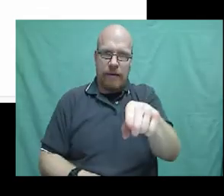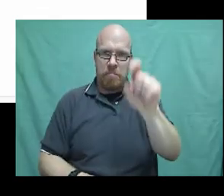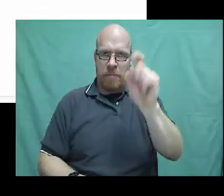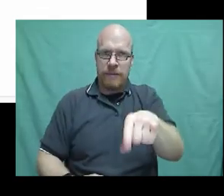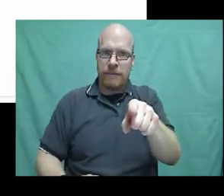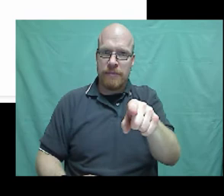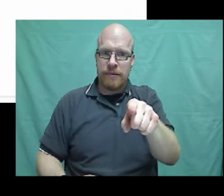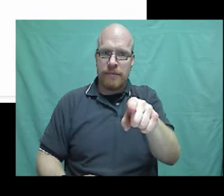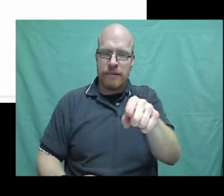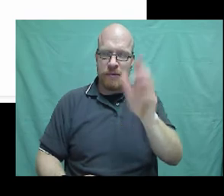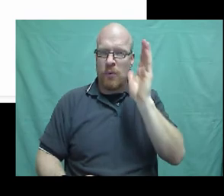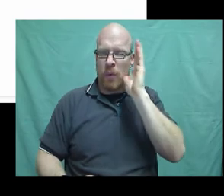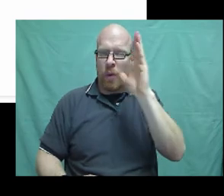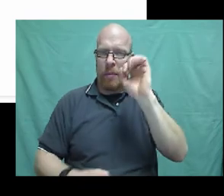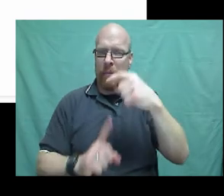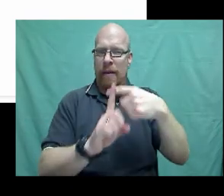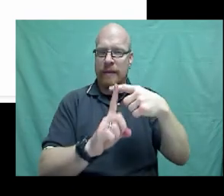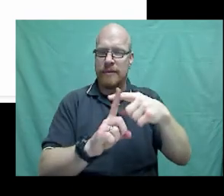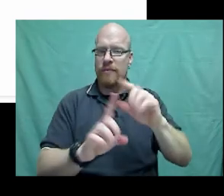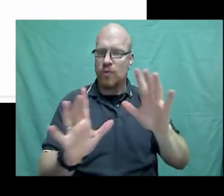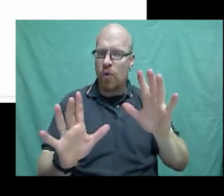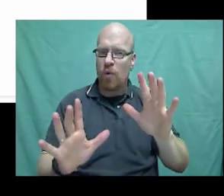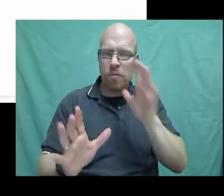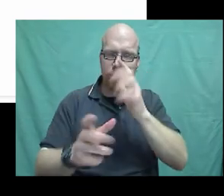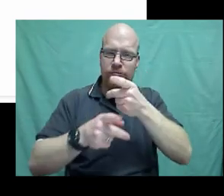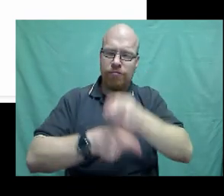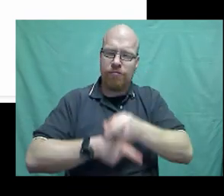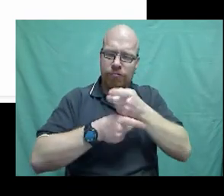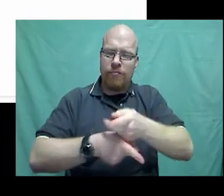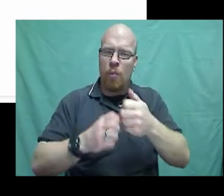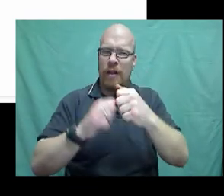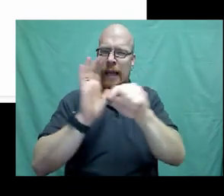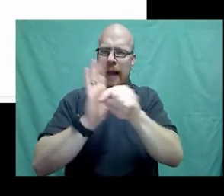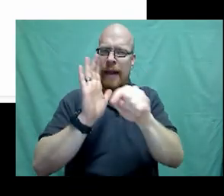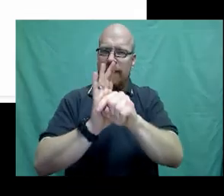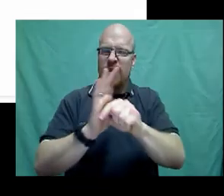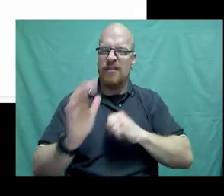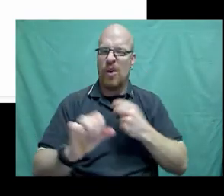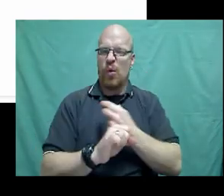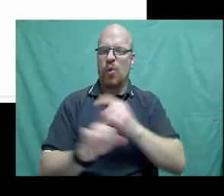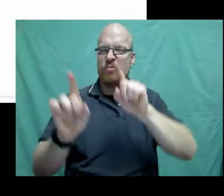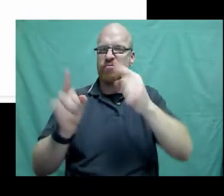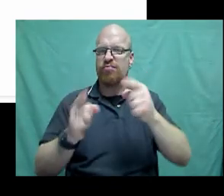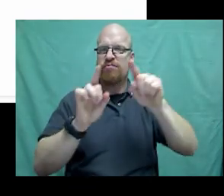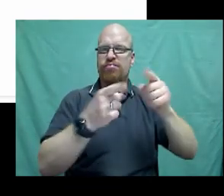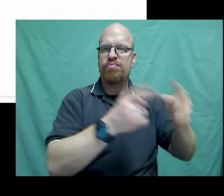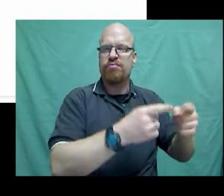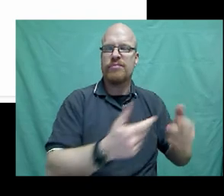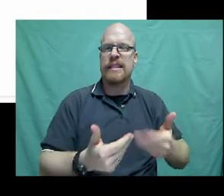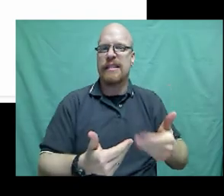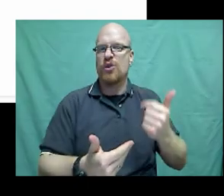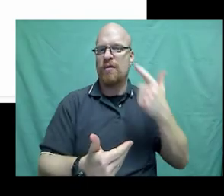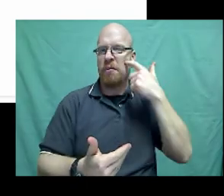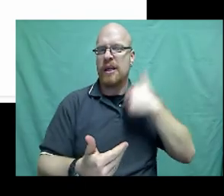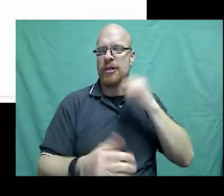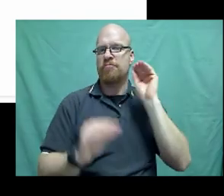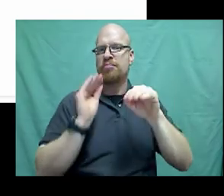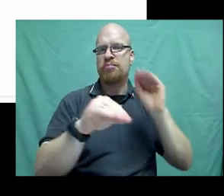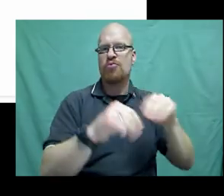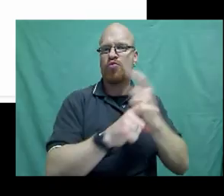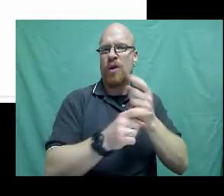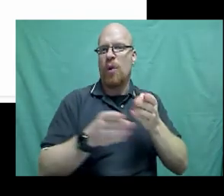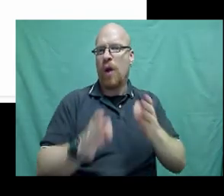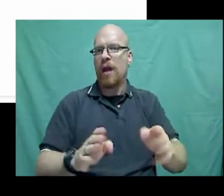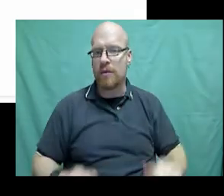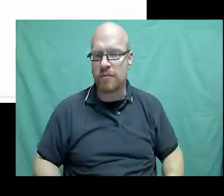And then we have negative 5 squared. It's going to be positive 25. So I recommend using parentheses. I use them